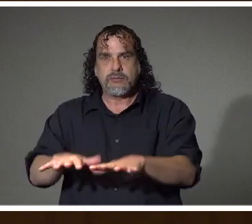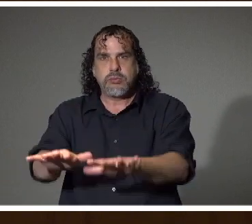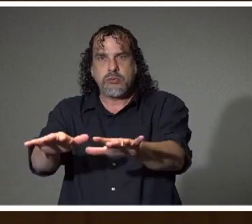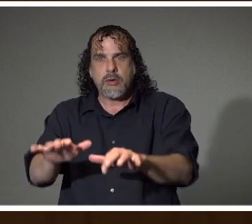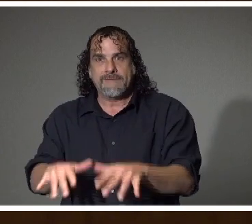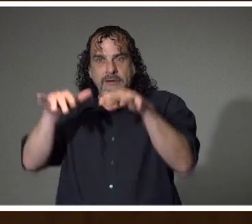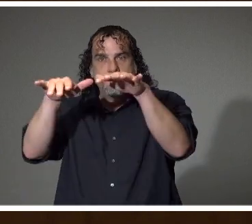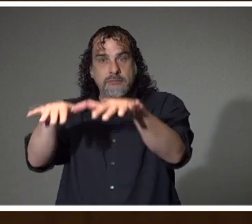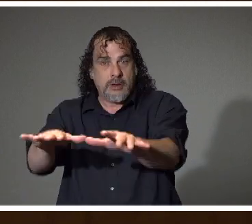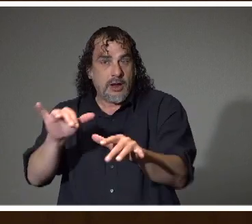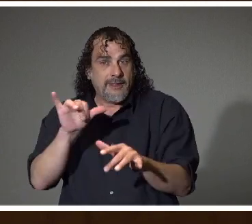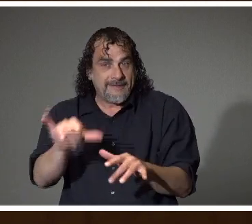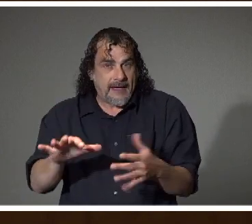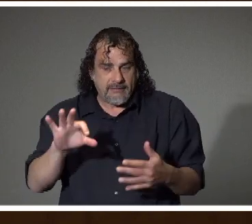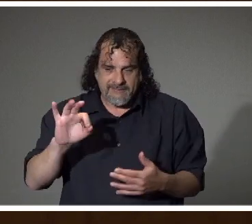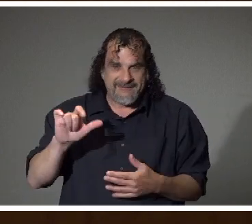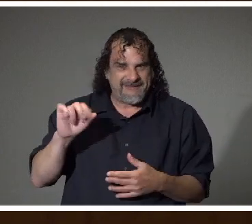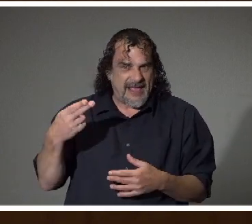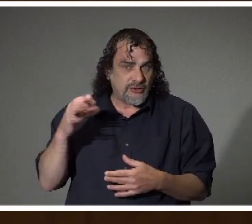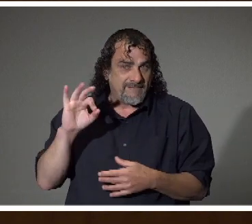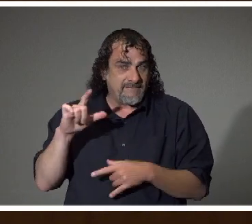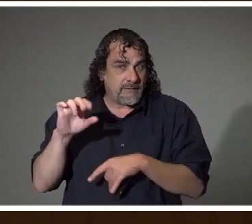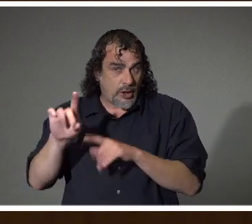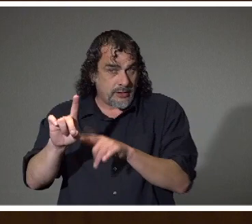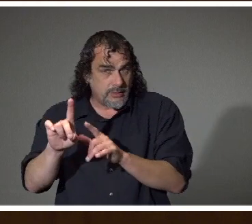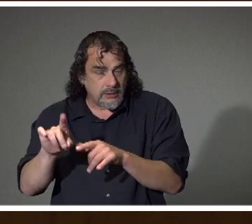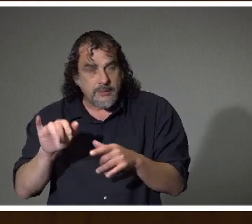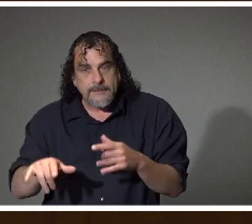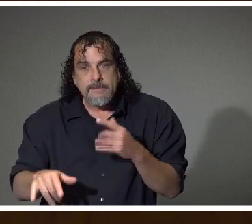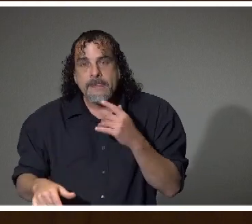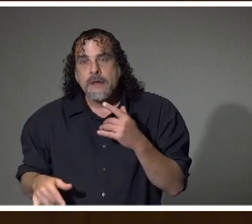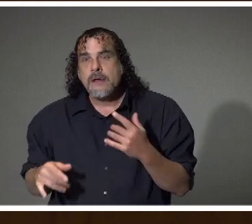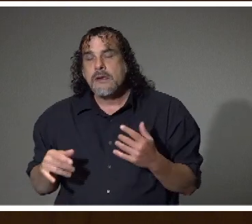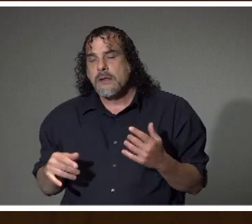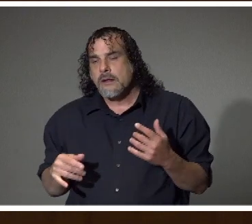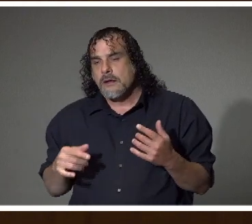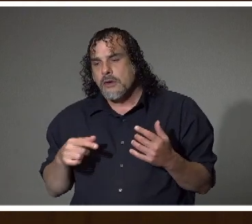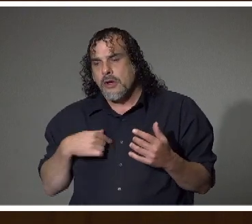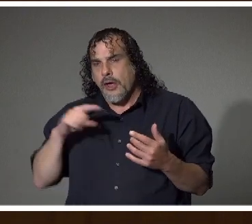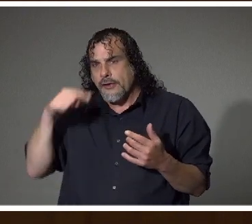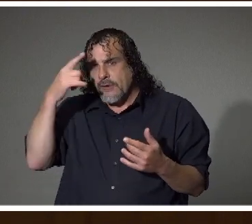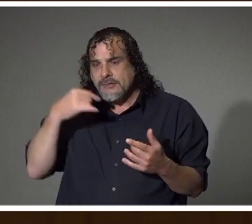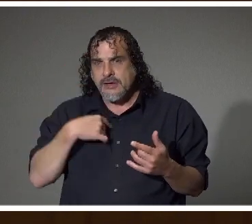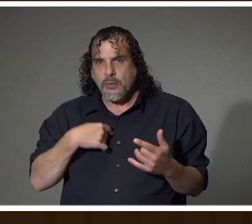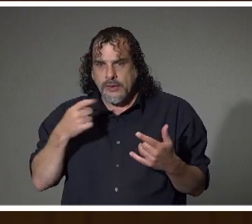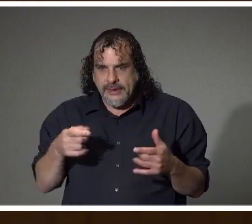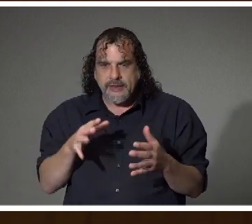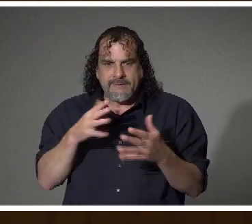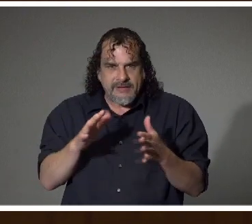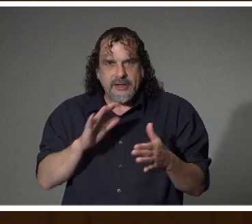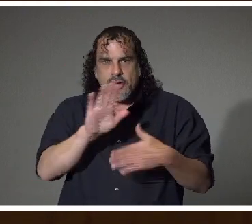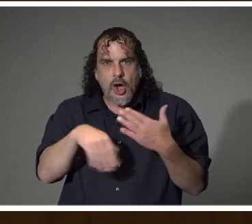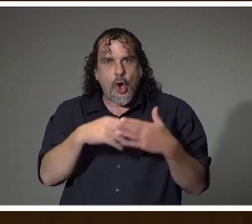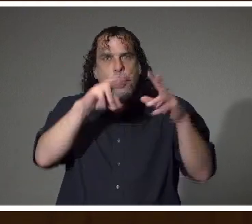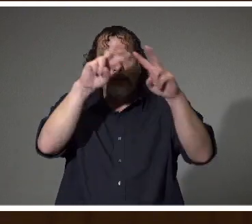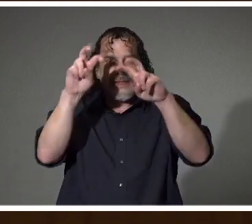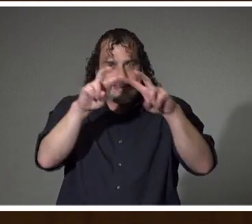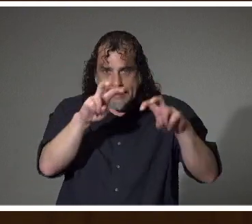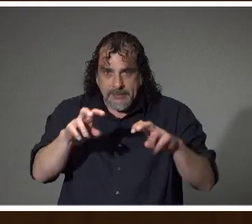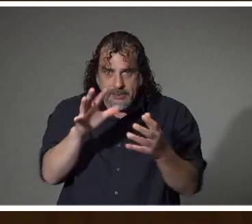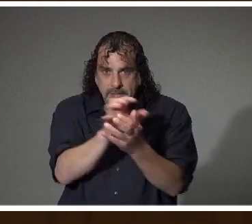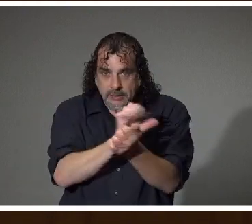this storm as well. So we will be looking at that. The Governor mentioned about completing damage assessments. I want to remind everyone